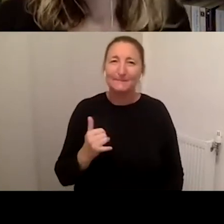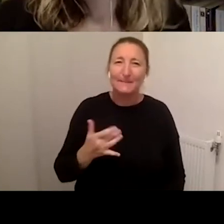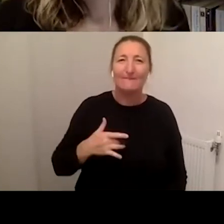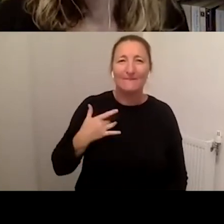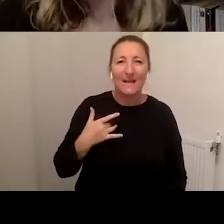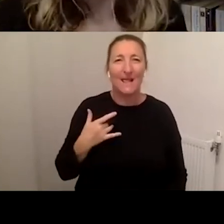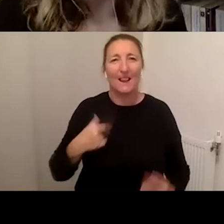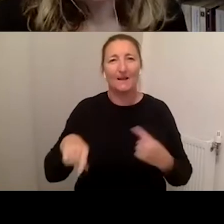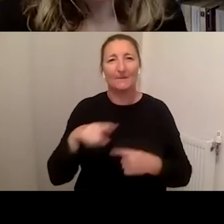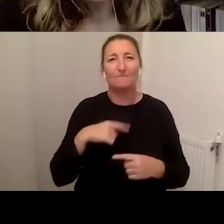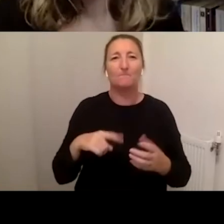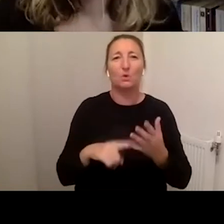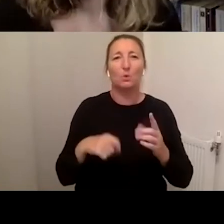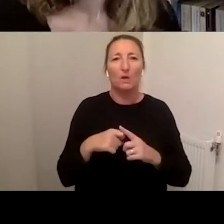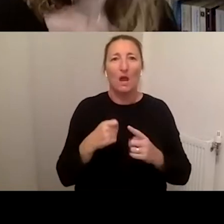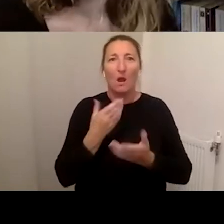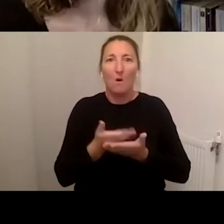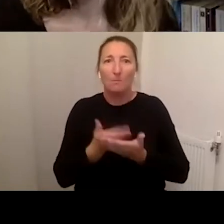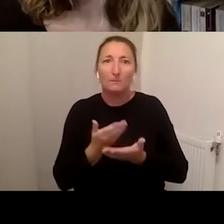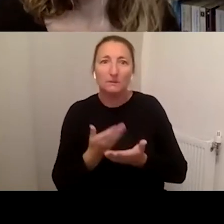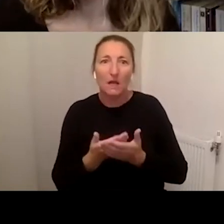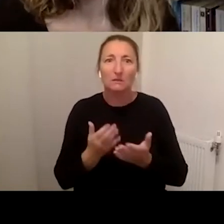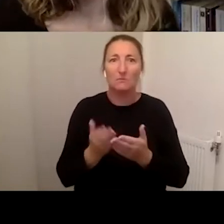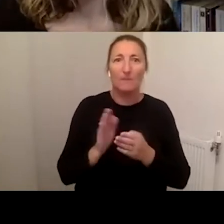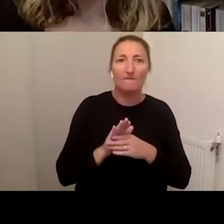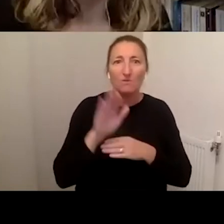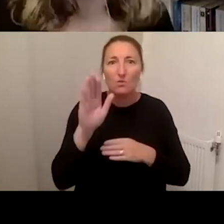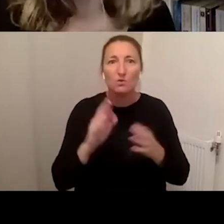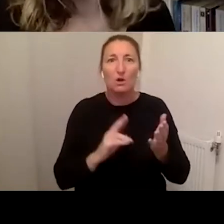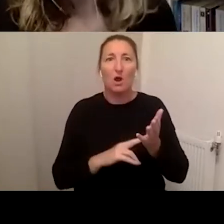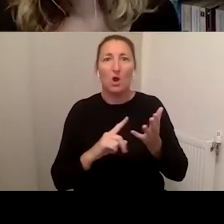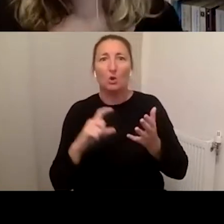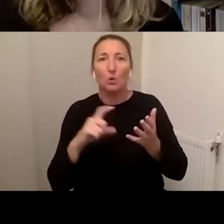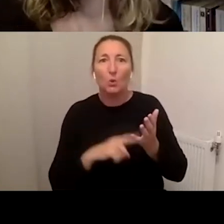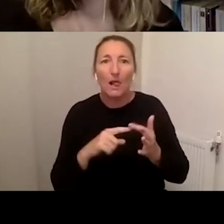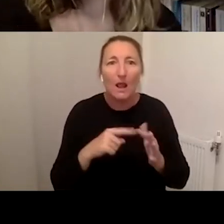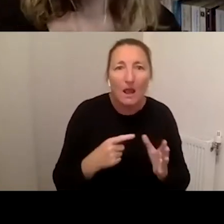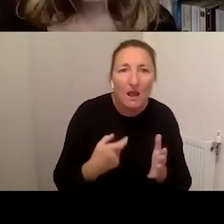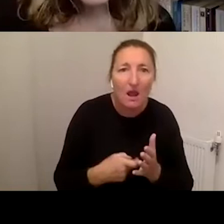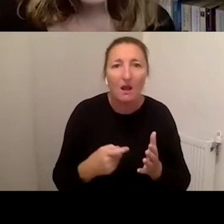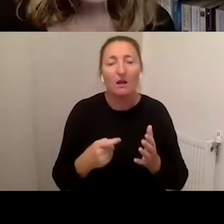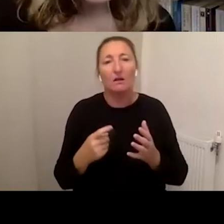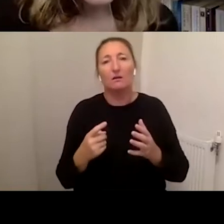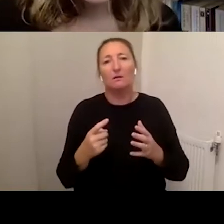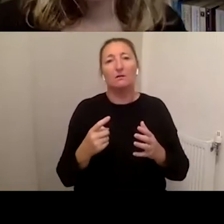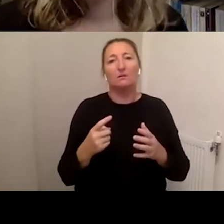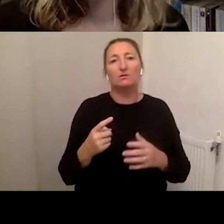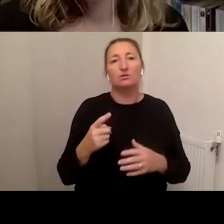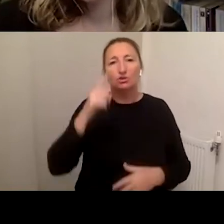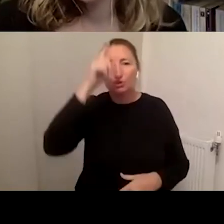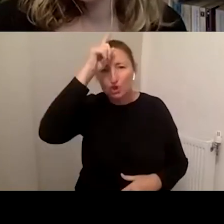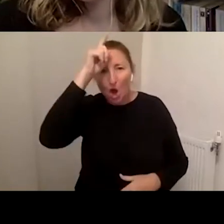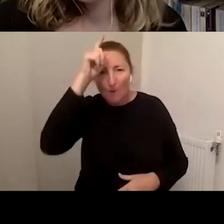obsessed with this issue of nuclear. Germany is obsessed maybe in a different way, and there's often things that we're people say to